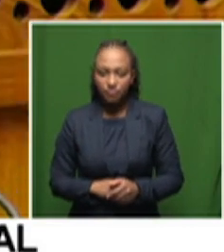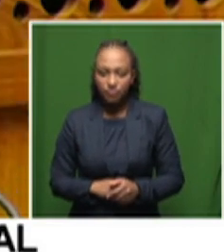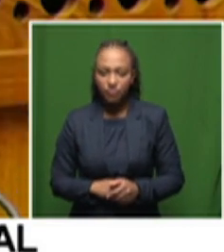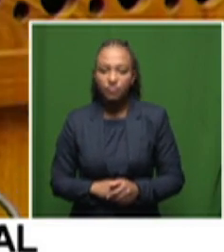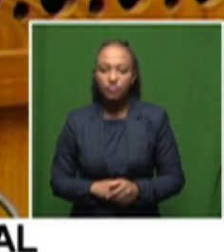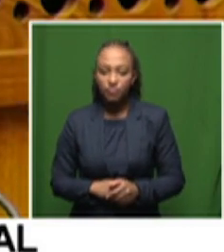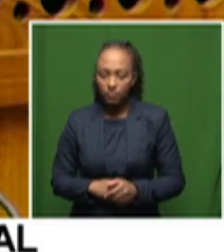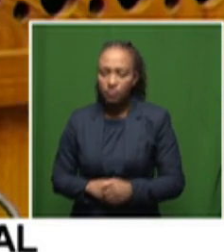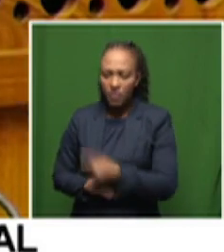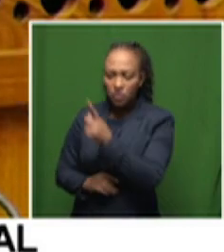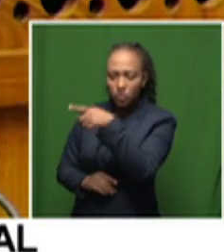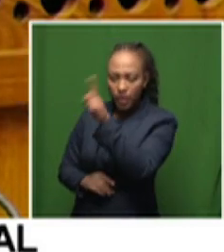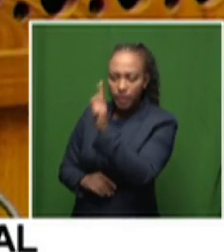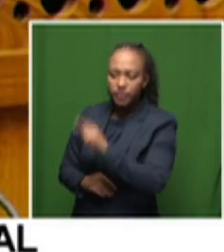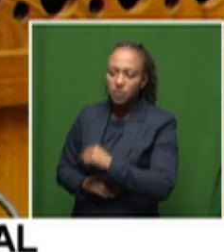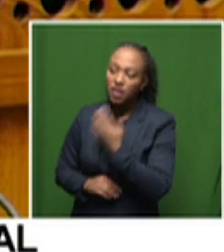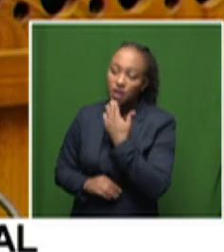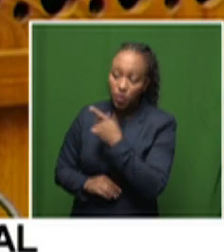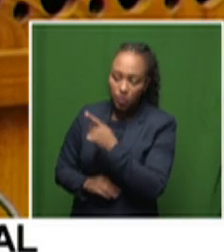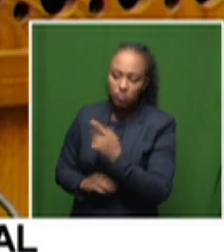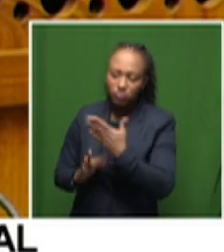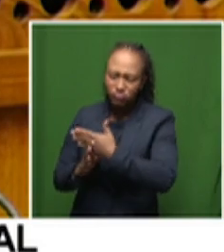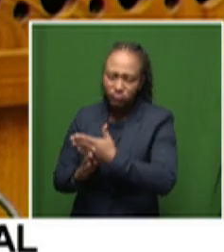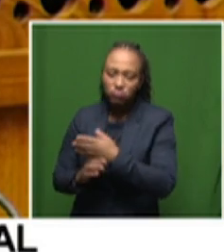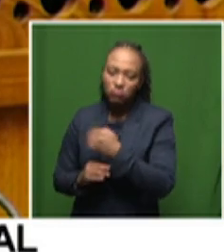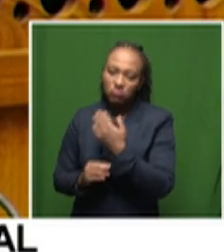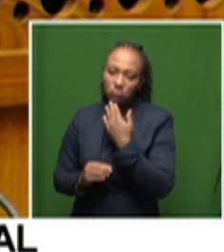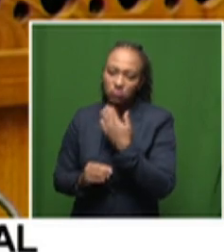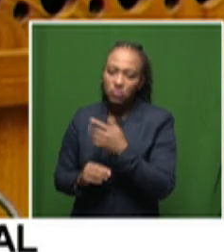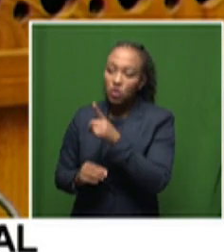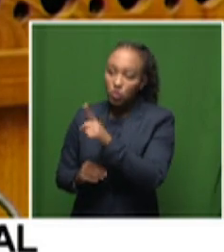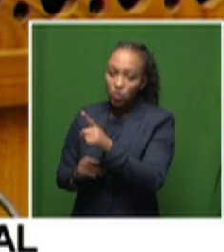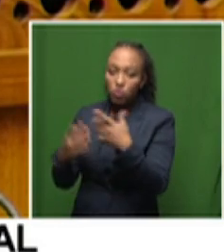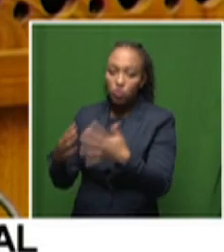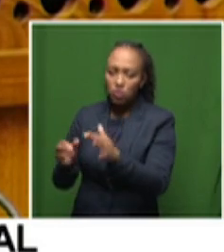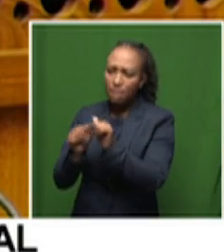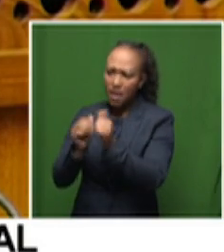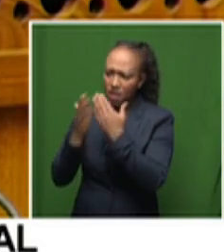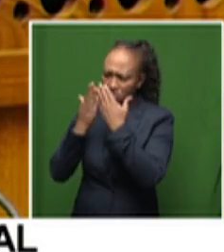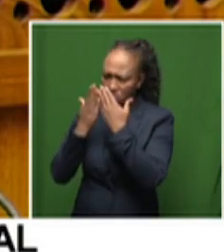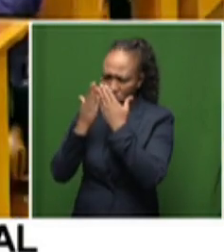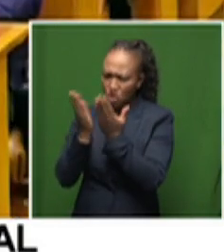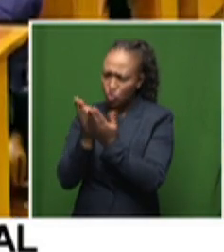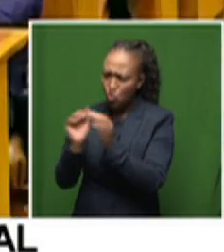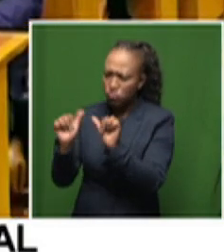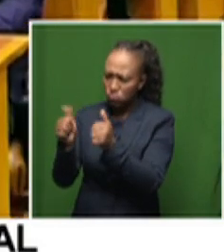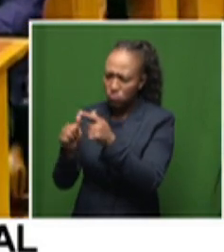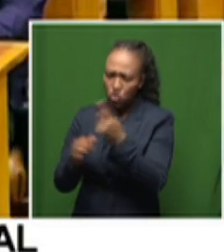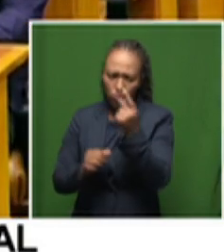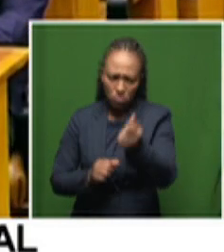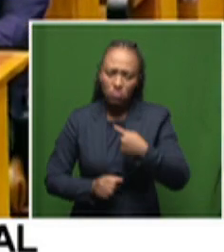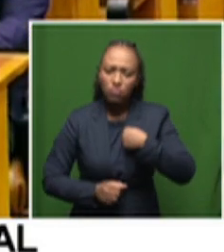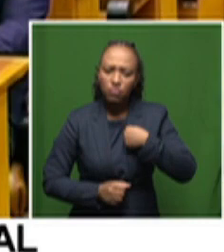Yes, I think you're right, yes. Thank you for that. I think you went to a better school than me.